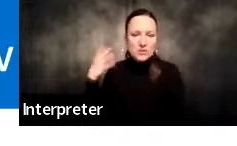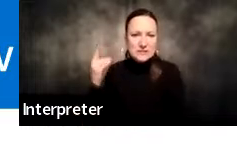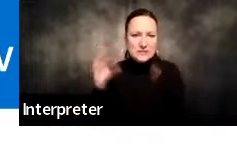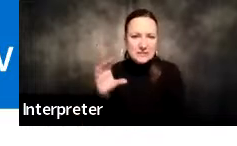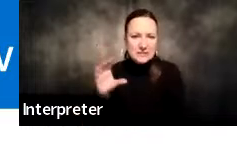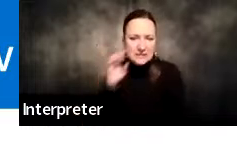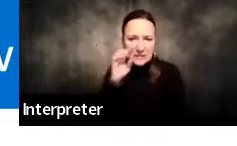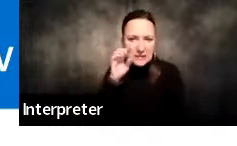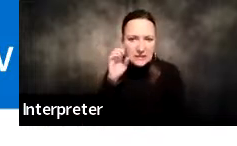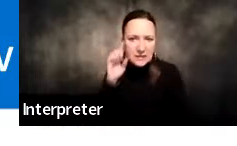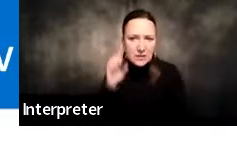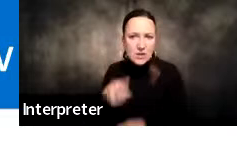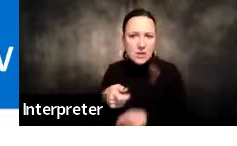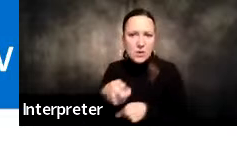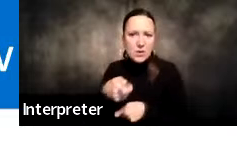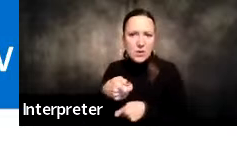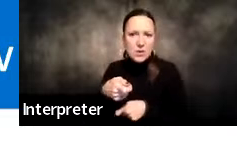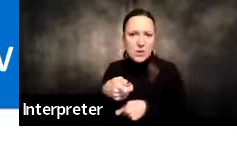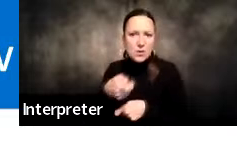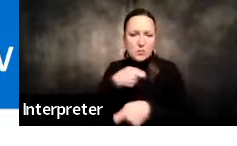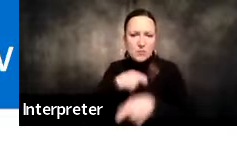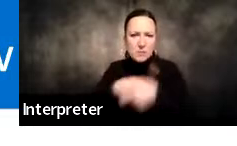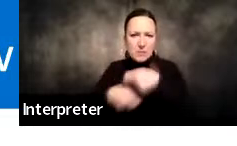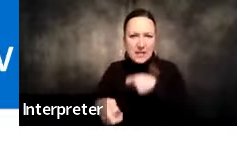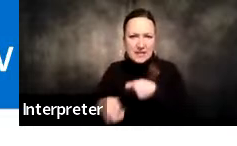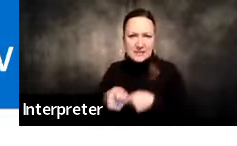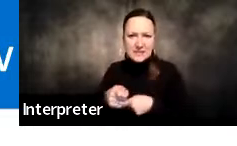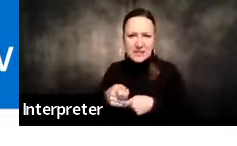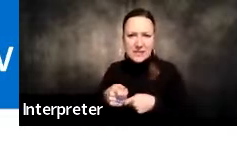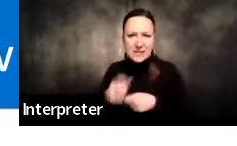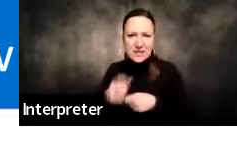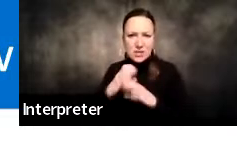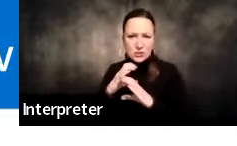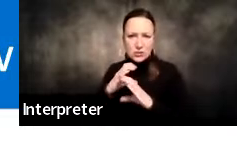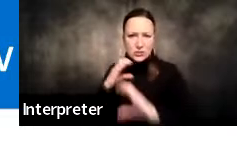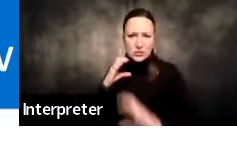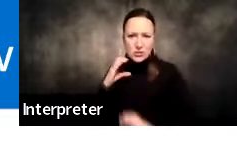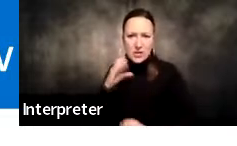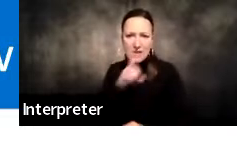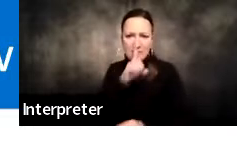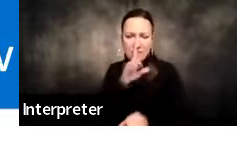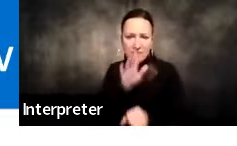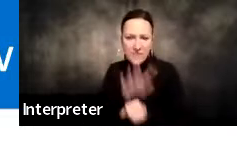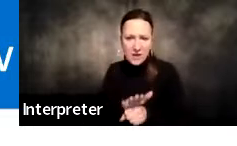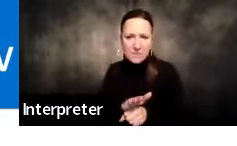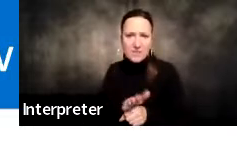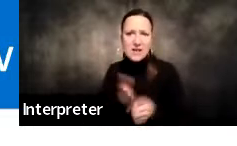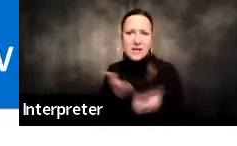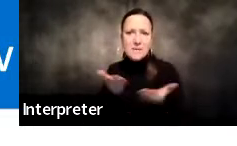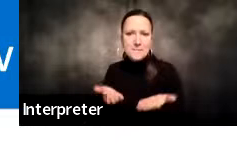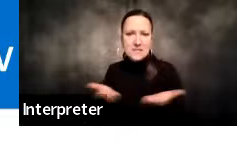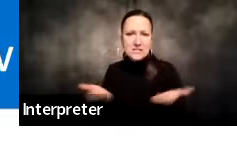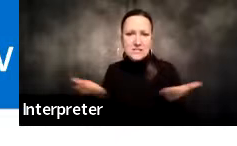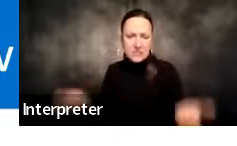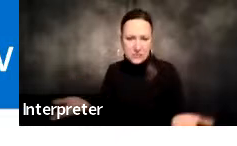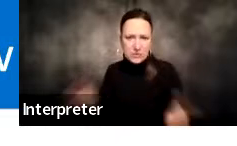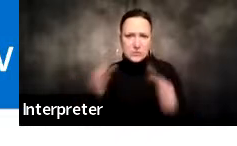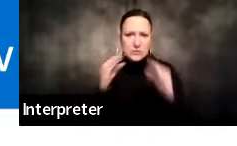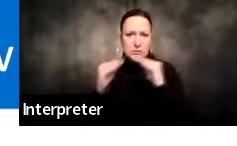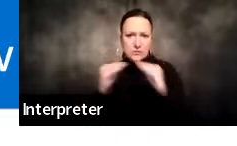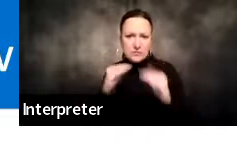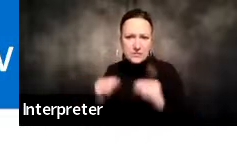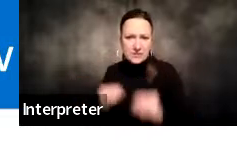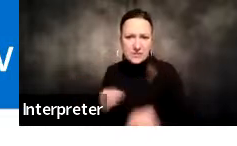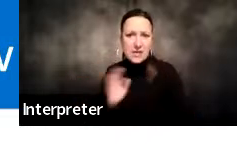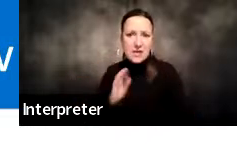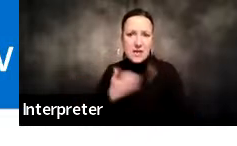We're replacing known lead service lines, and we're also verifying the material of service lines because, of course, our